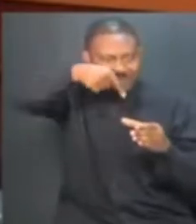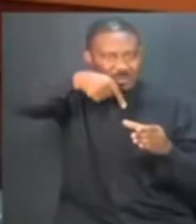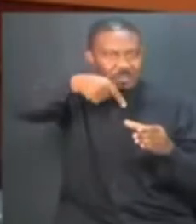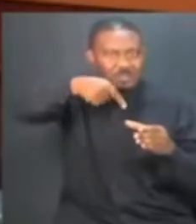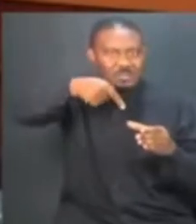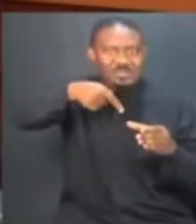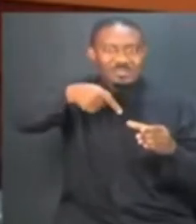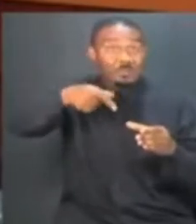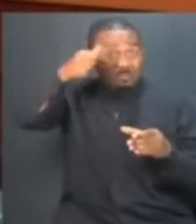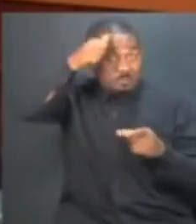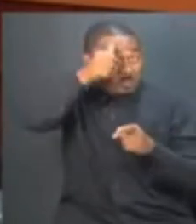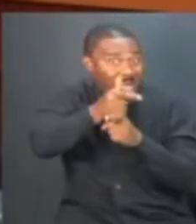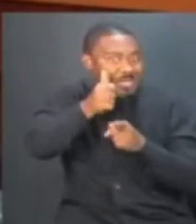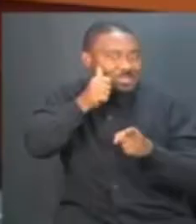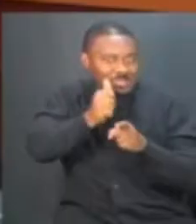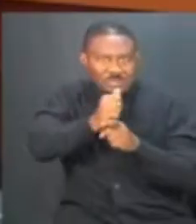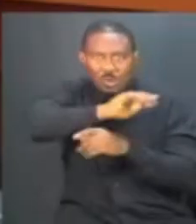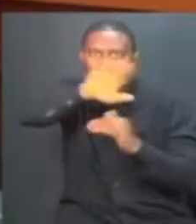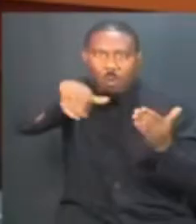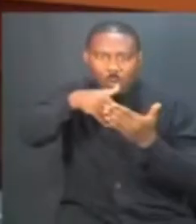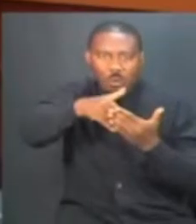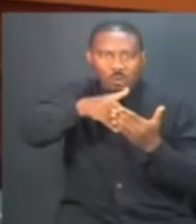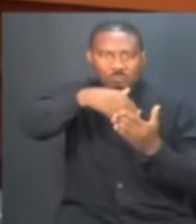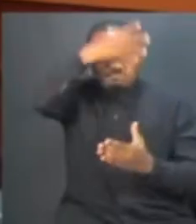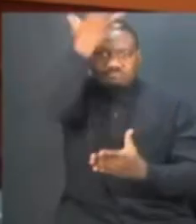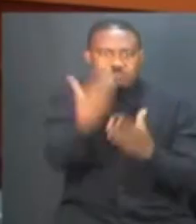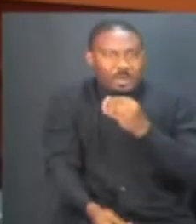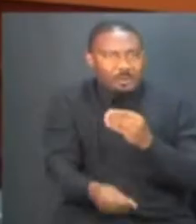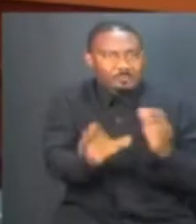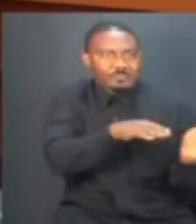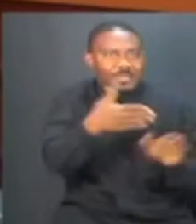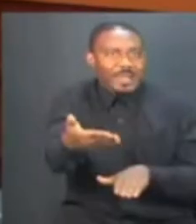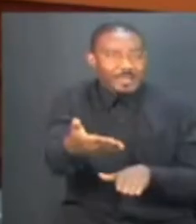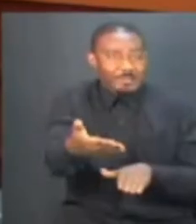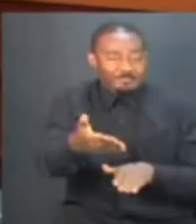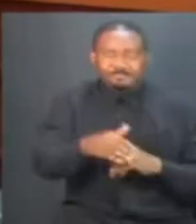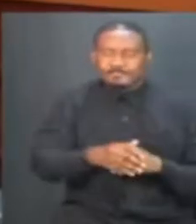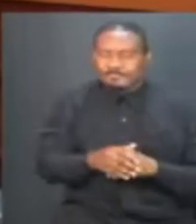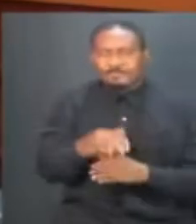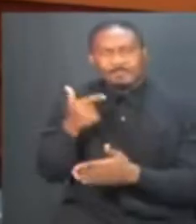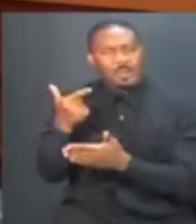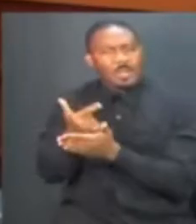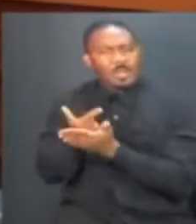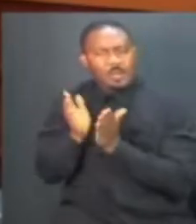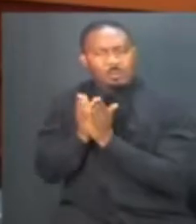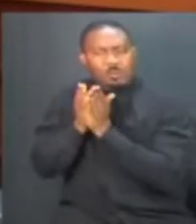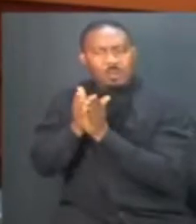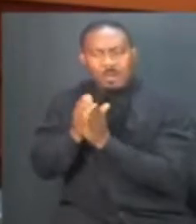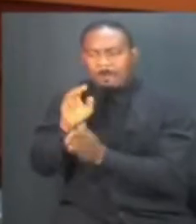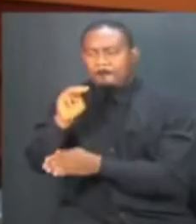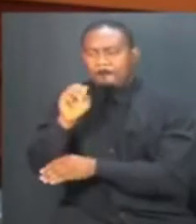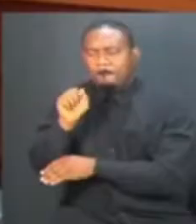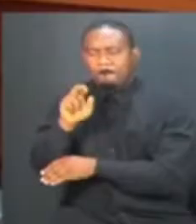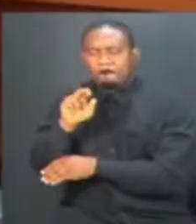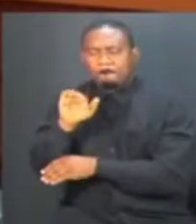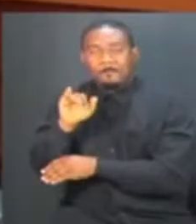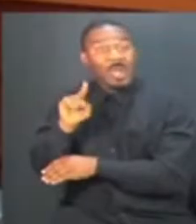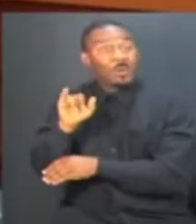her siblings. Mr. Speaker, the Ghana Maritime Authority has since launched an